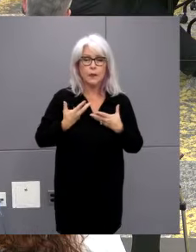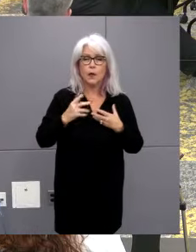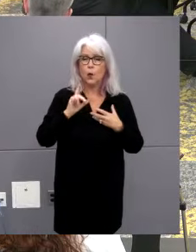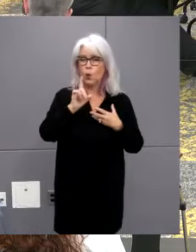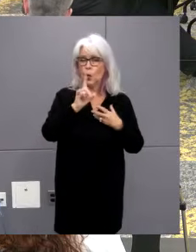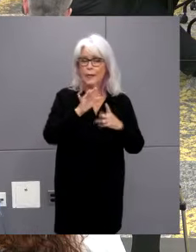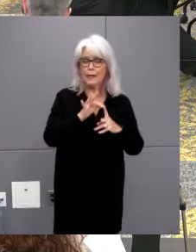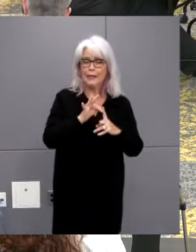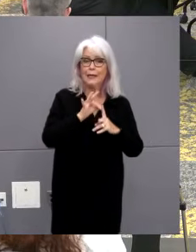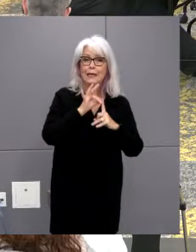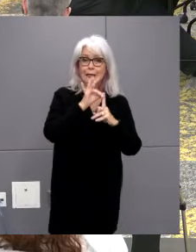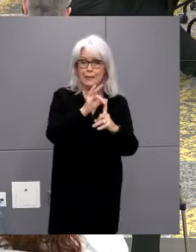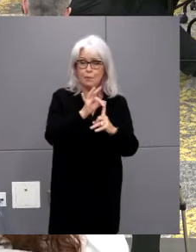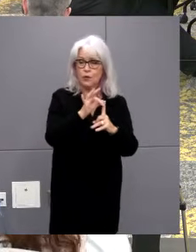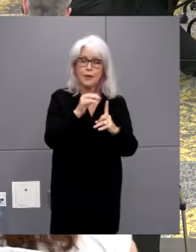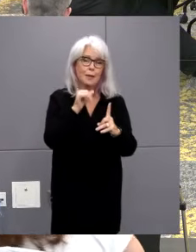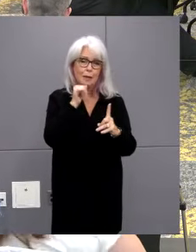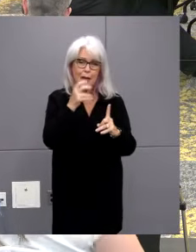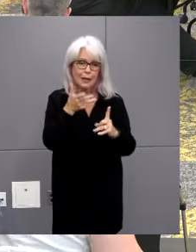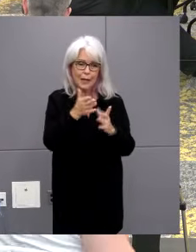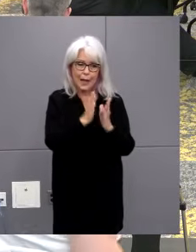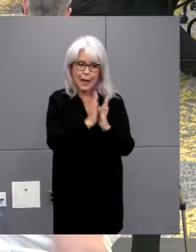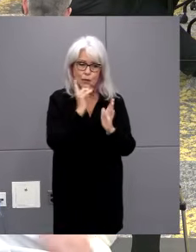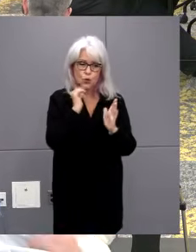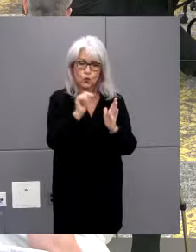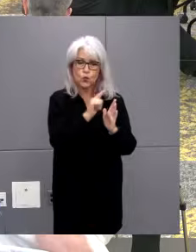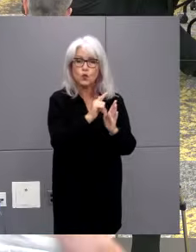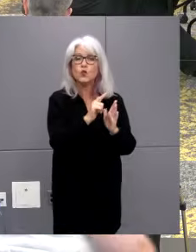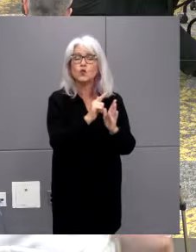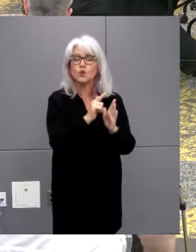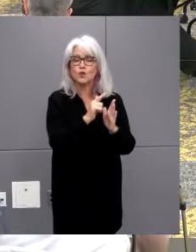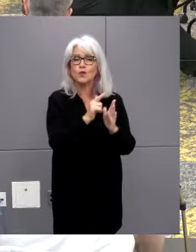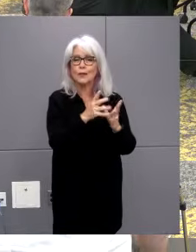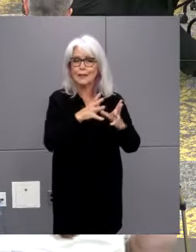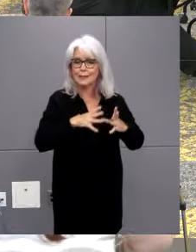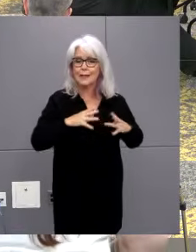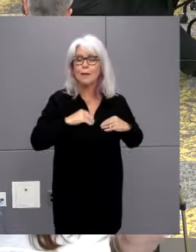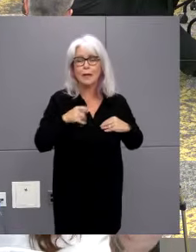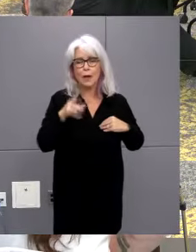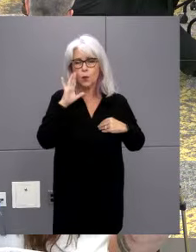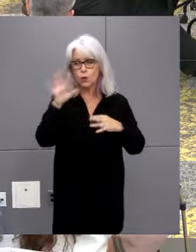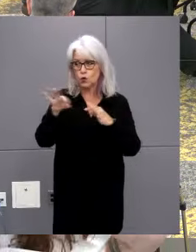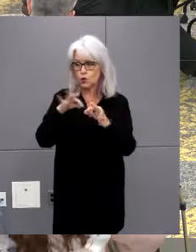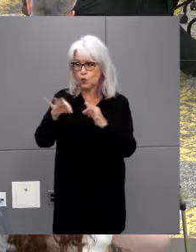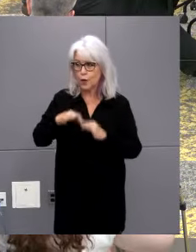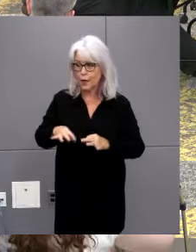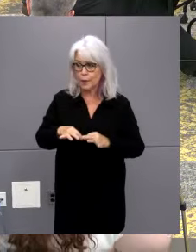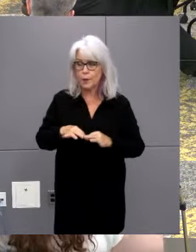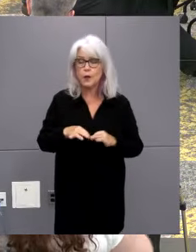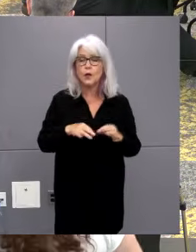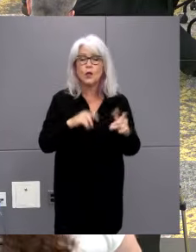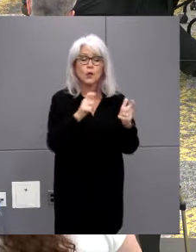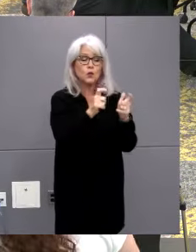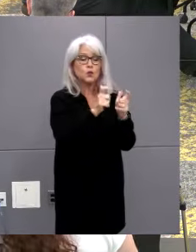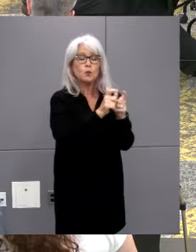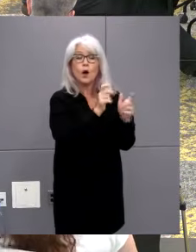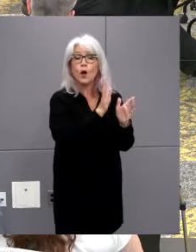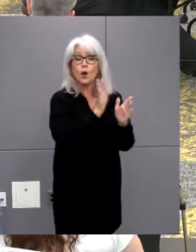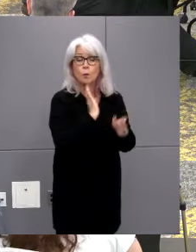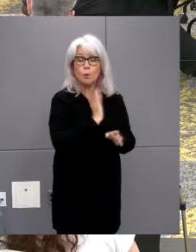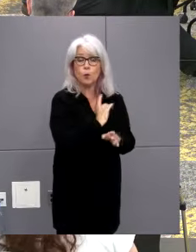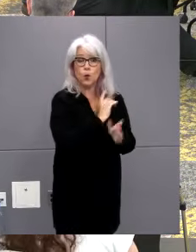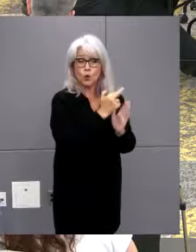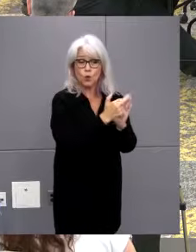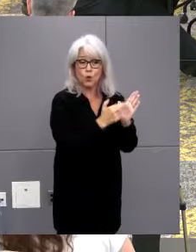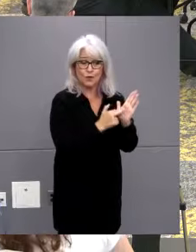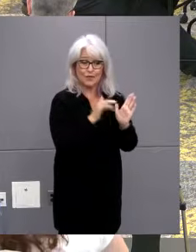won't ask you to accept that, I'll describe it in detail in a minute. The small board rules are essentially what